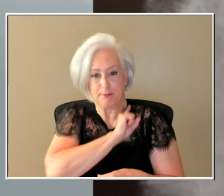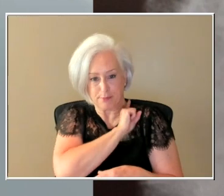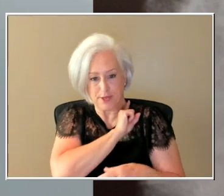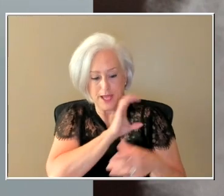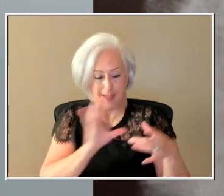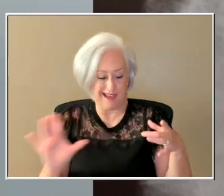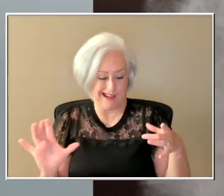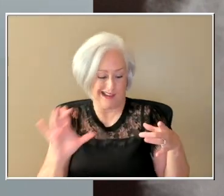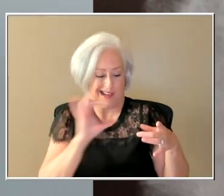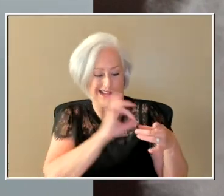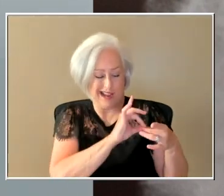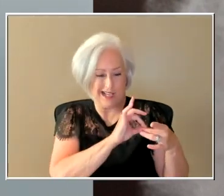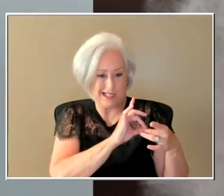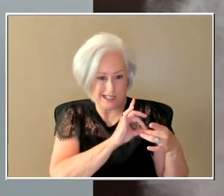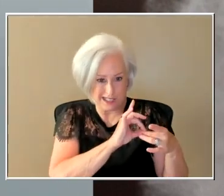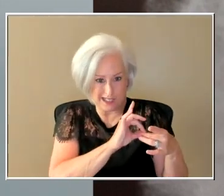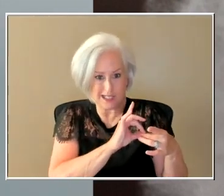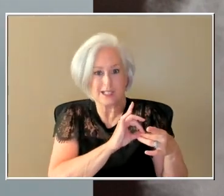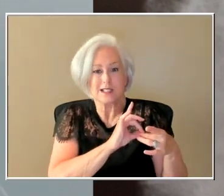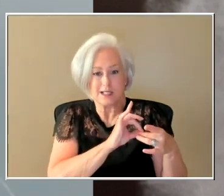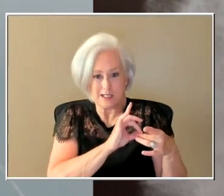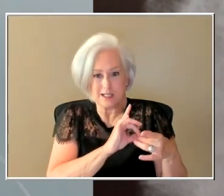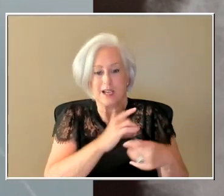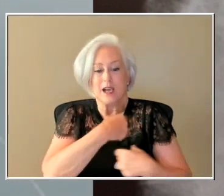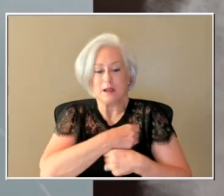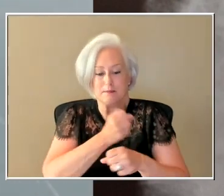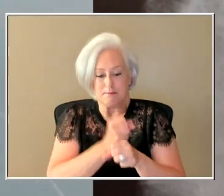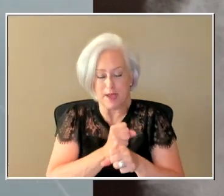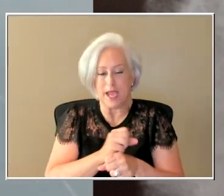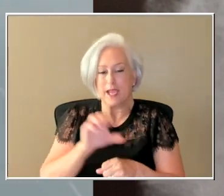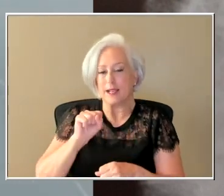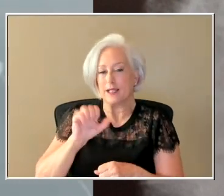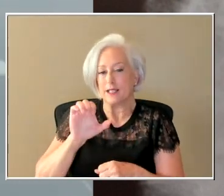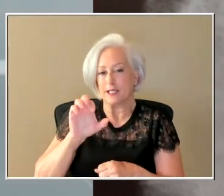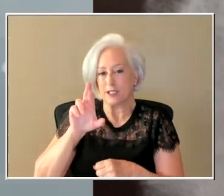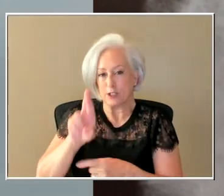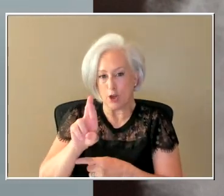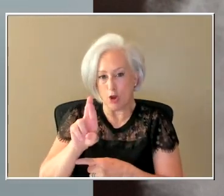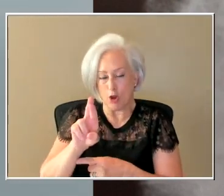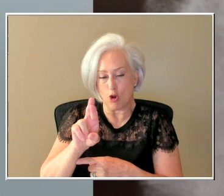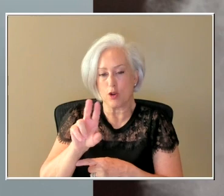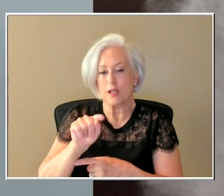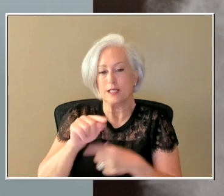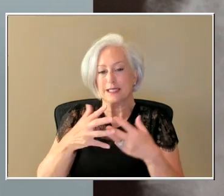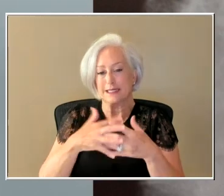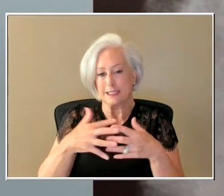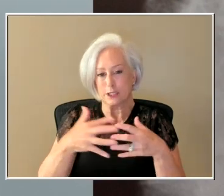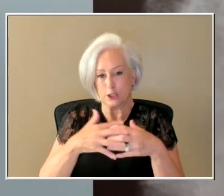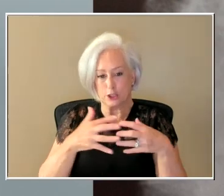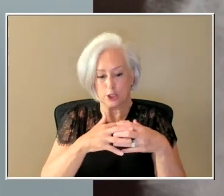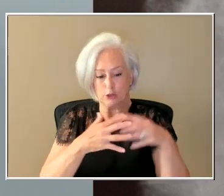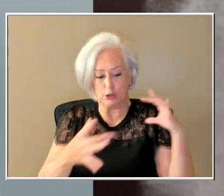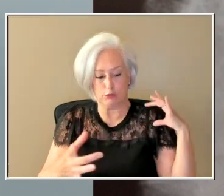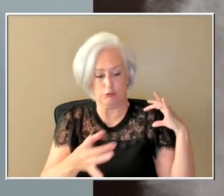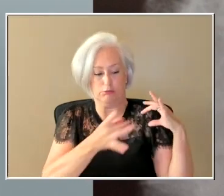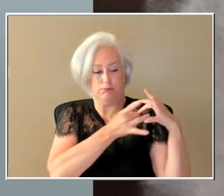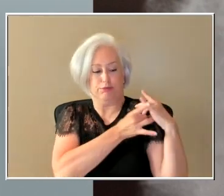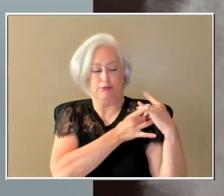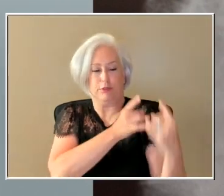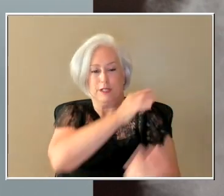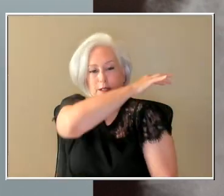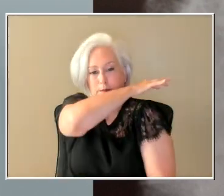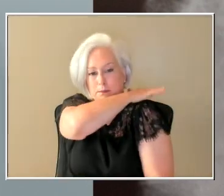essentially formed scar tissue on there to hold them on the pegs. This is what we mean by being your own health advocate. They listen to what you say, and then